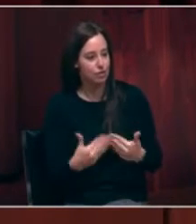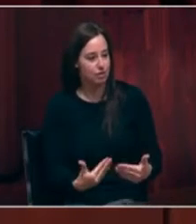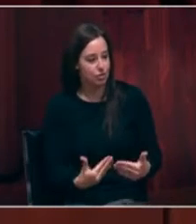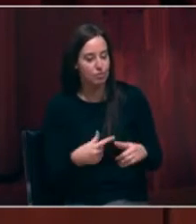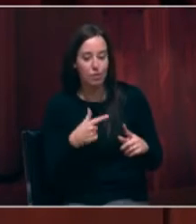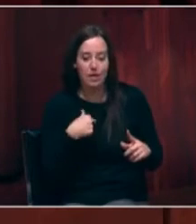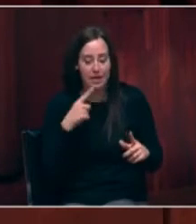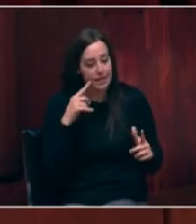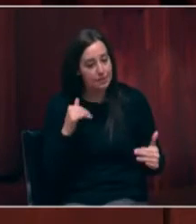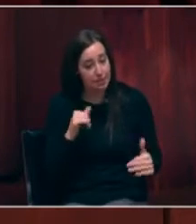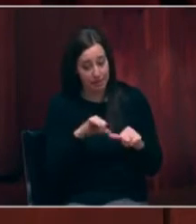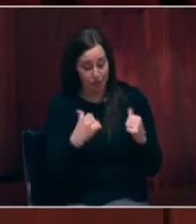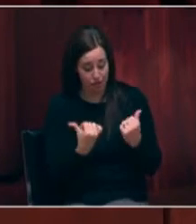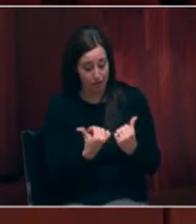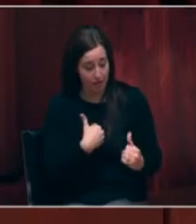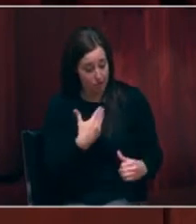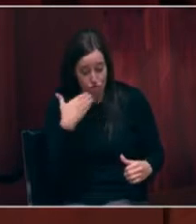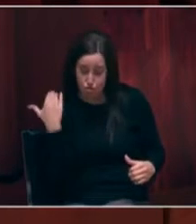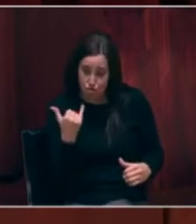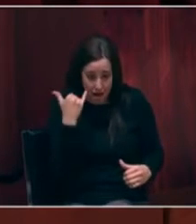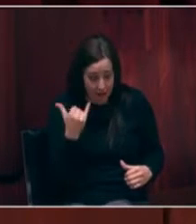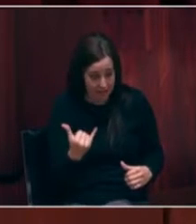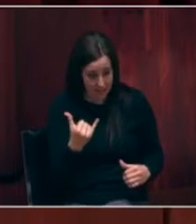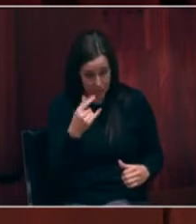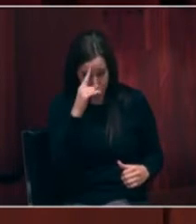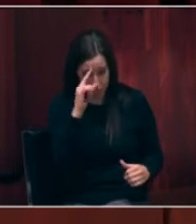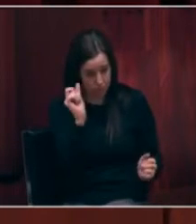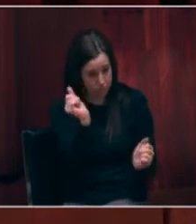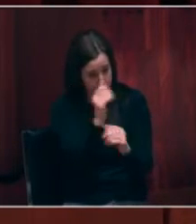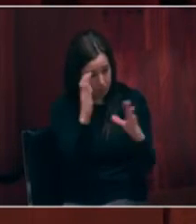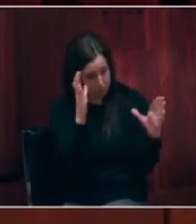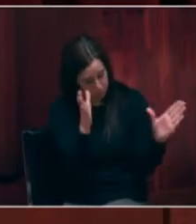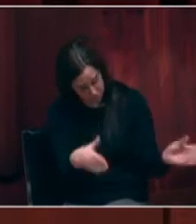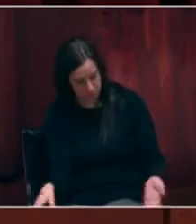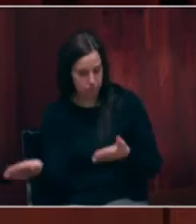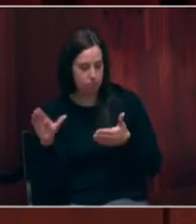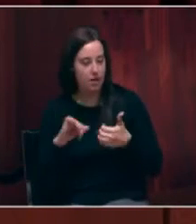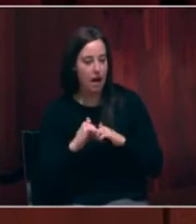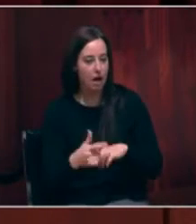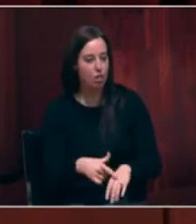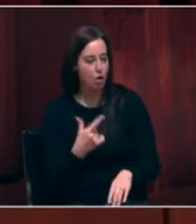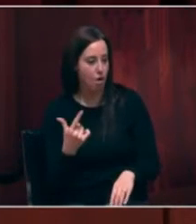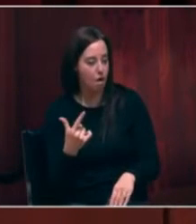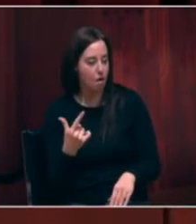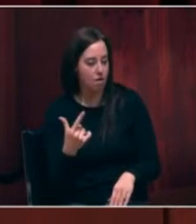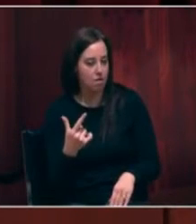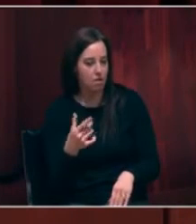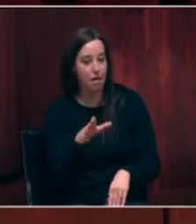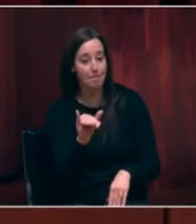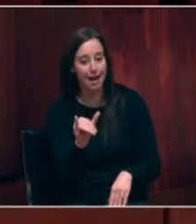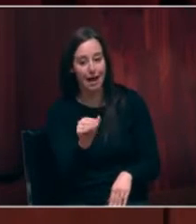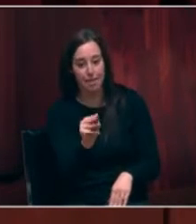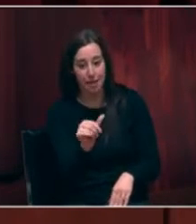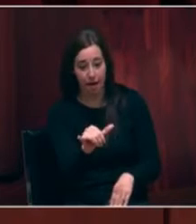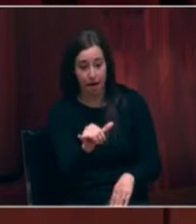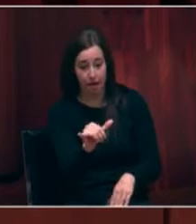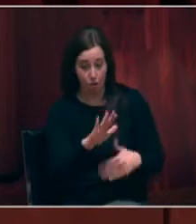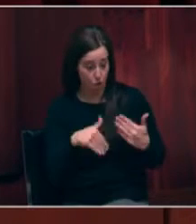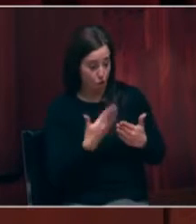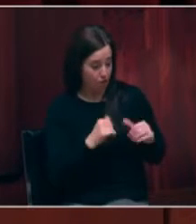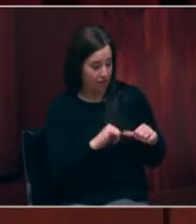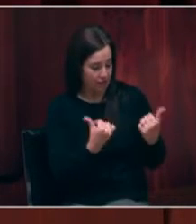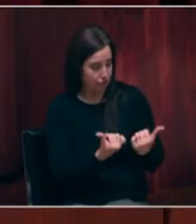agencies to have a very good idea about how long it's going to take them to have a policy in place come May. So right now every agency is scrambling to get